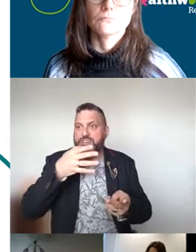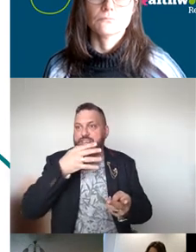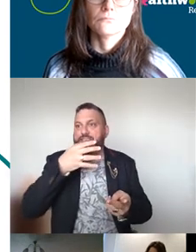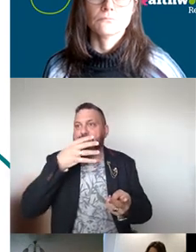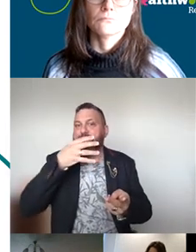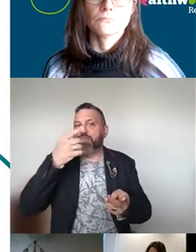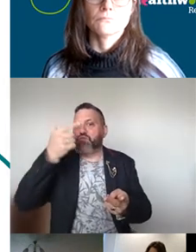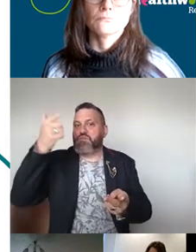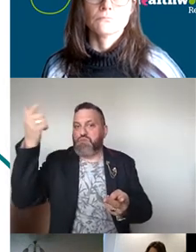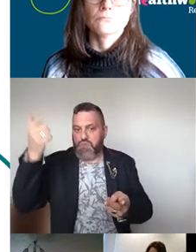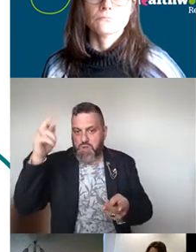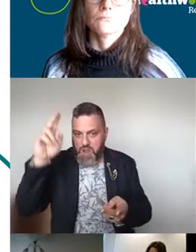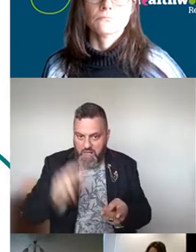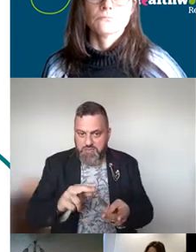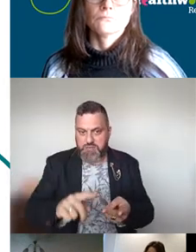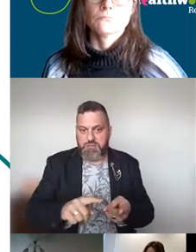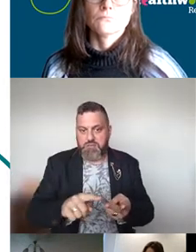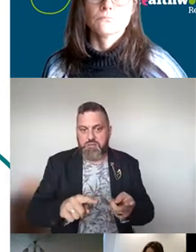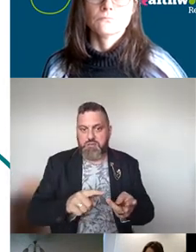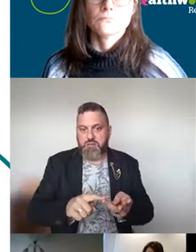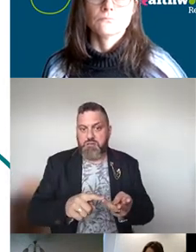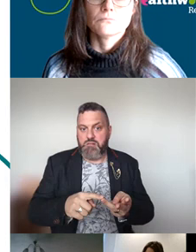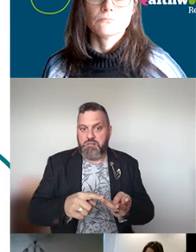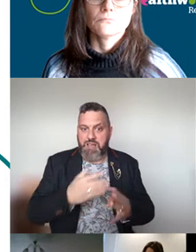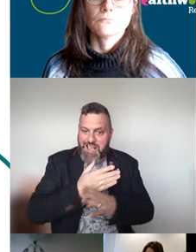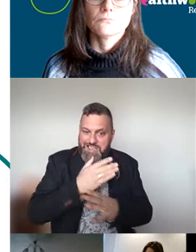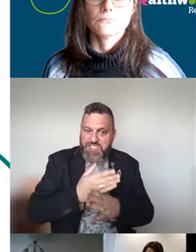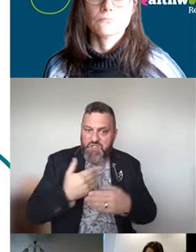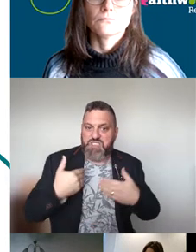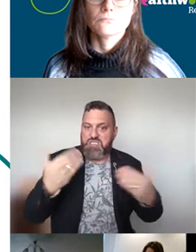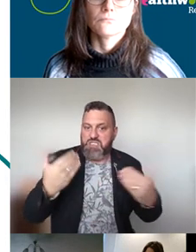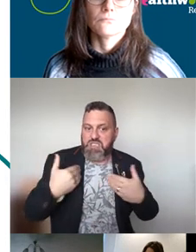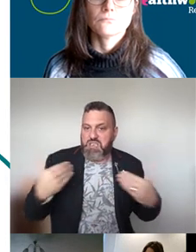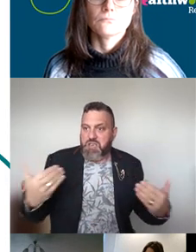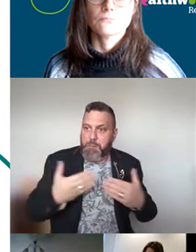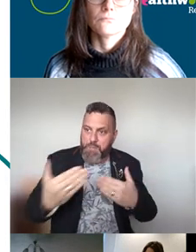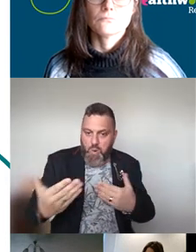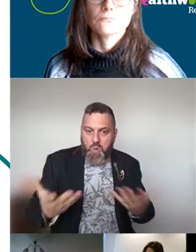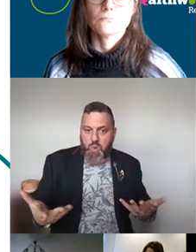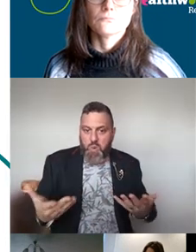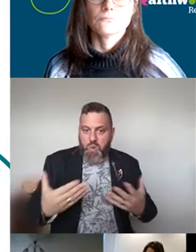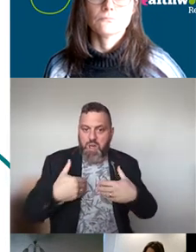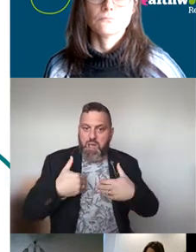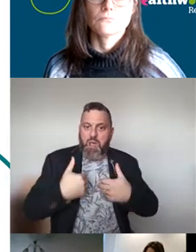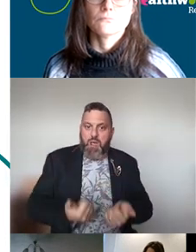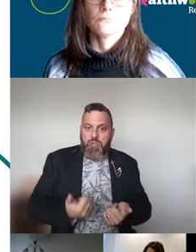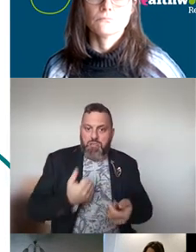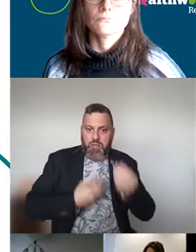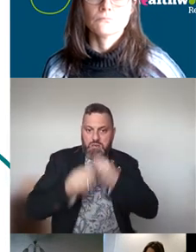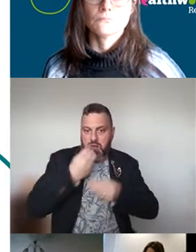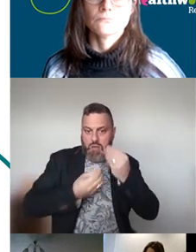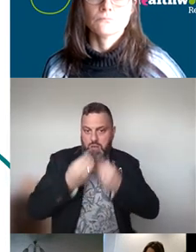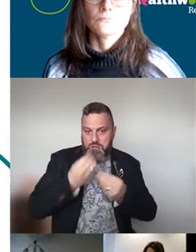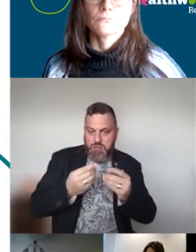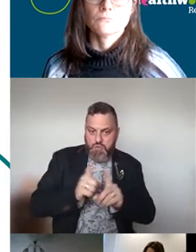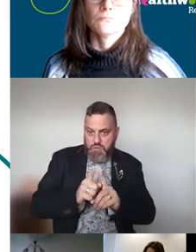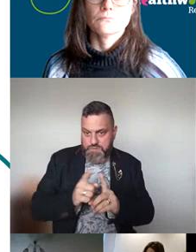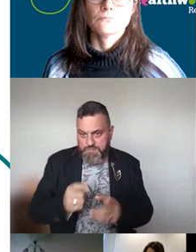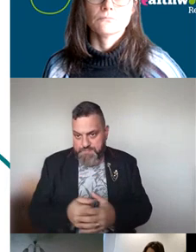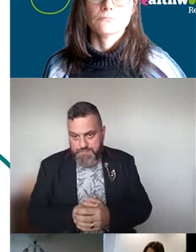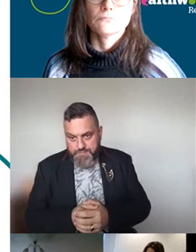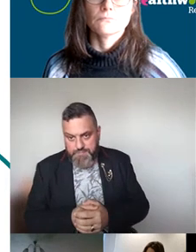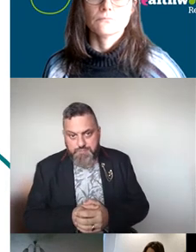drinking, levels of activity, healthy diet, and what that means in terms of a healthy weight. Our second